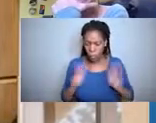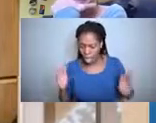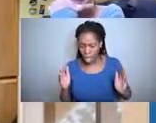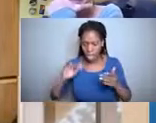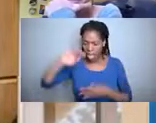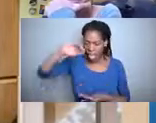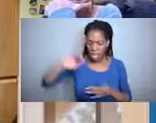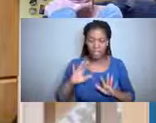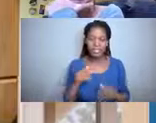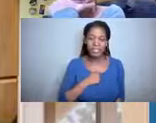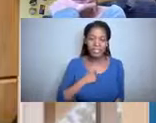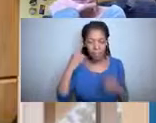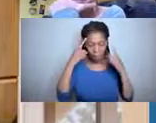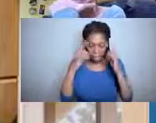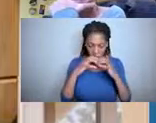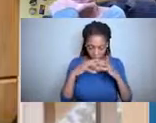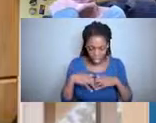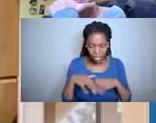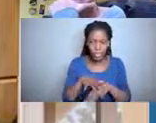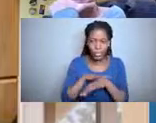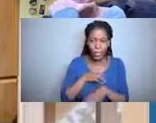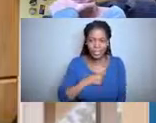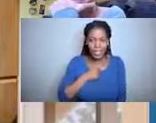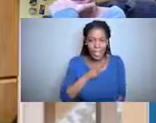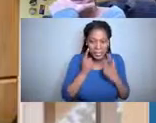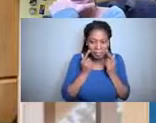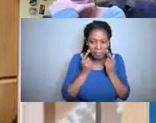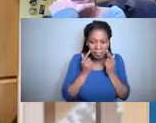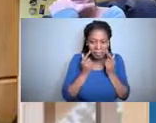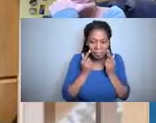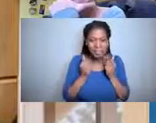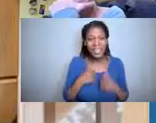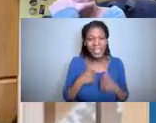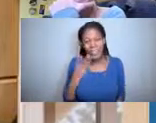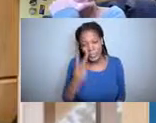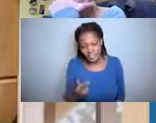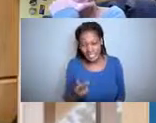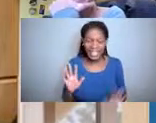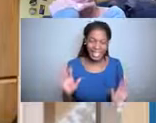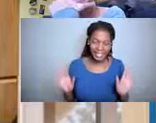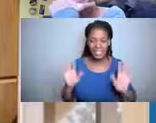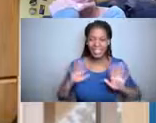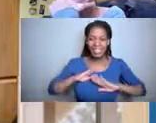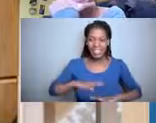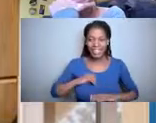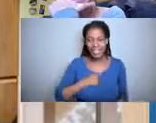slowly uh um um you see the you see the numbers there um we